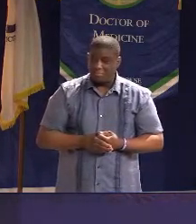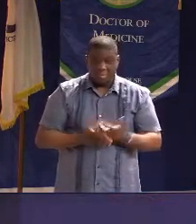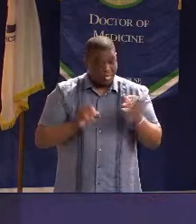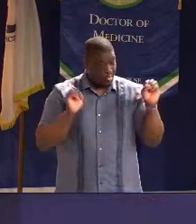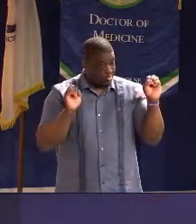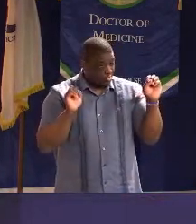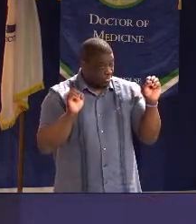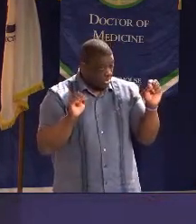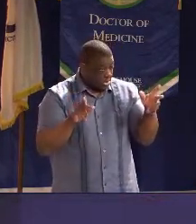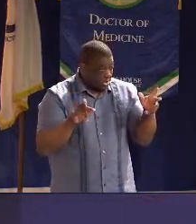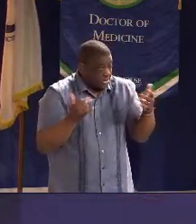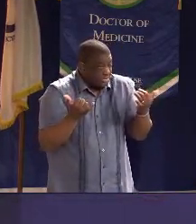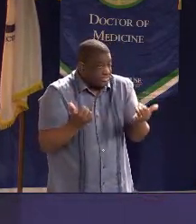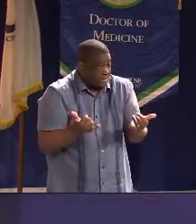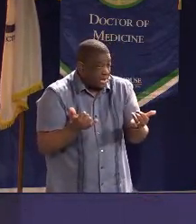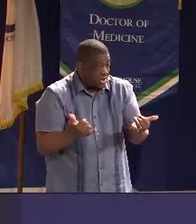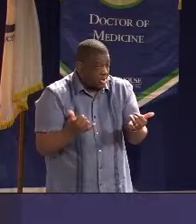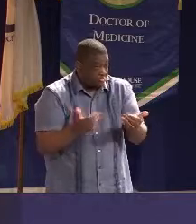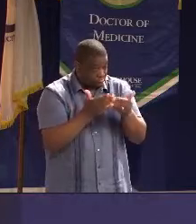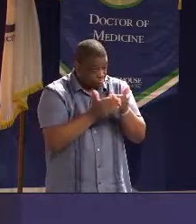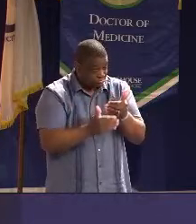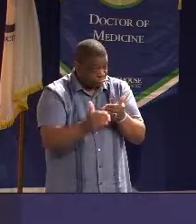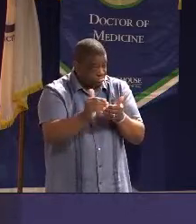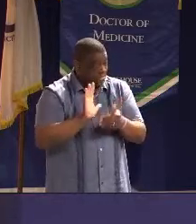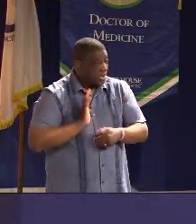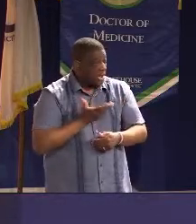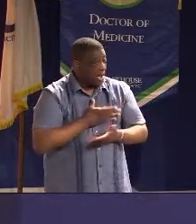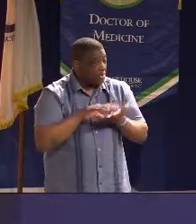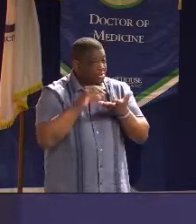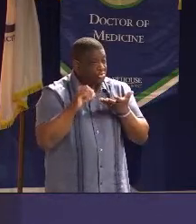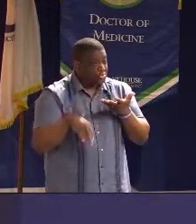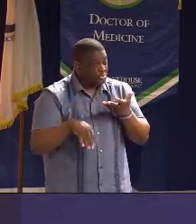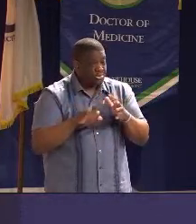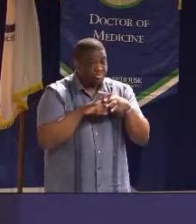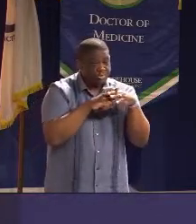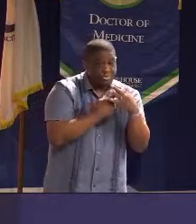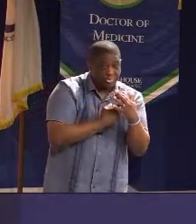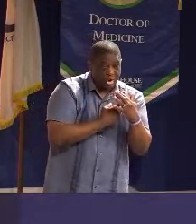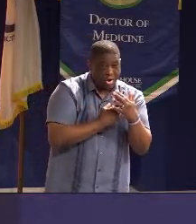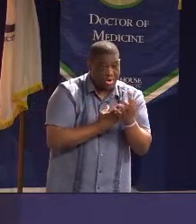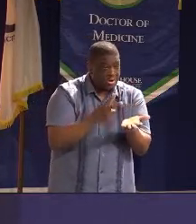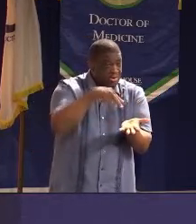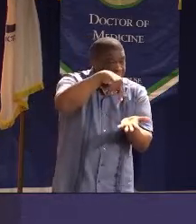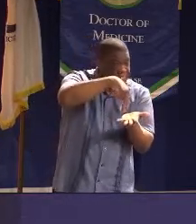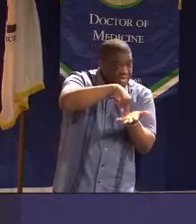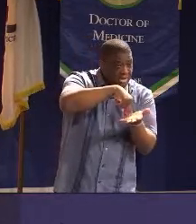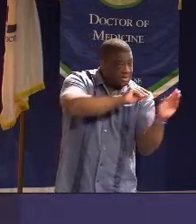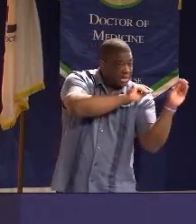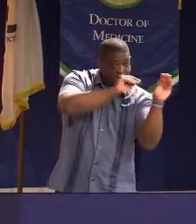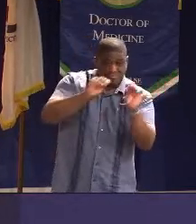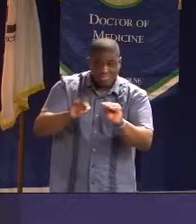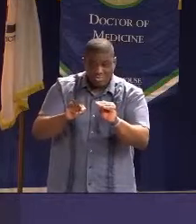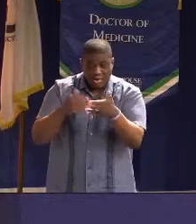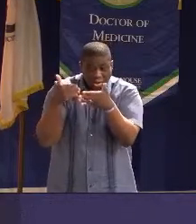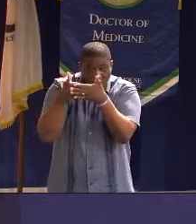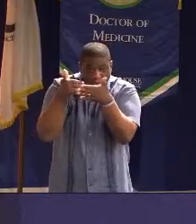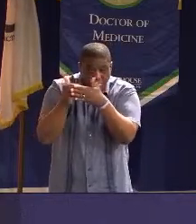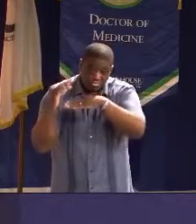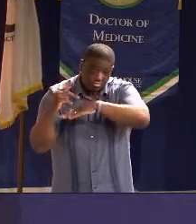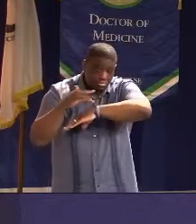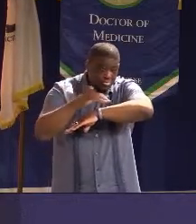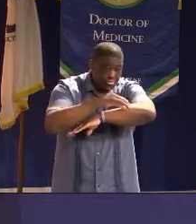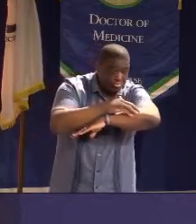Okay, so without further ado, our students will start standing and moving towards the stage. There's some direction